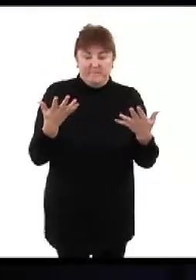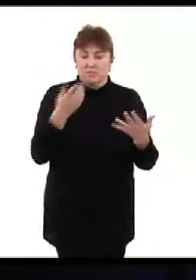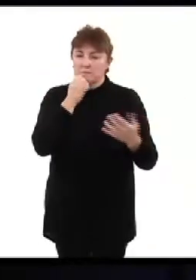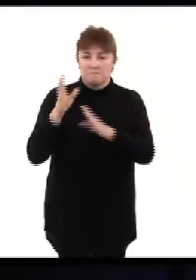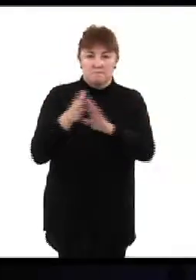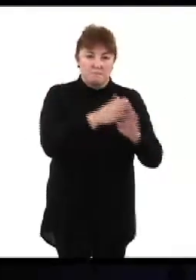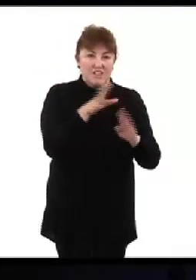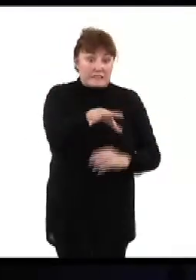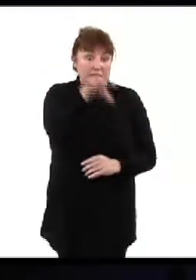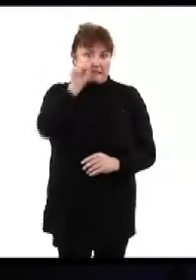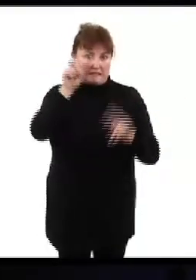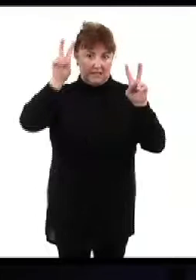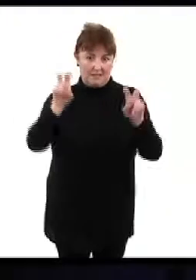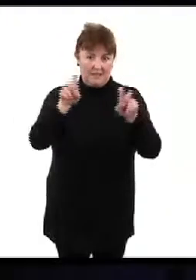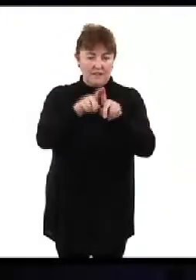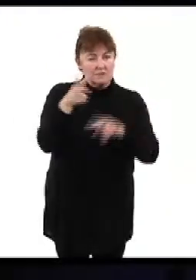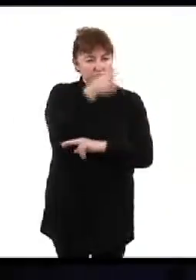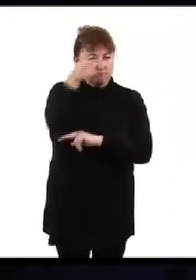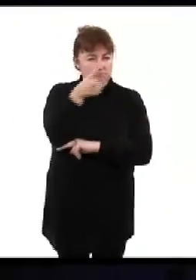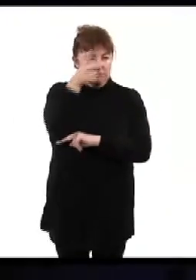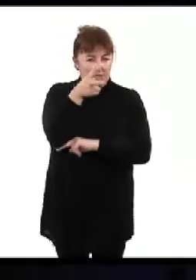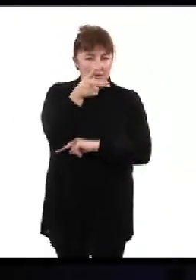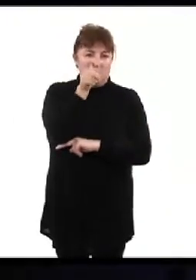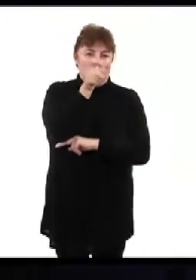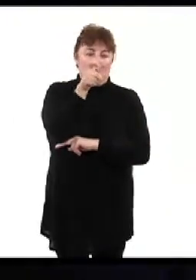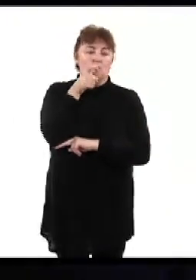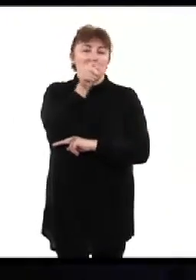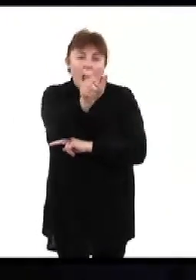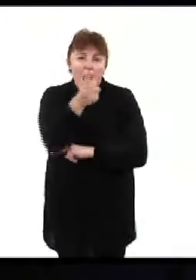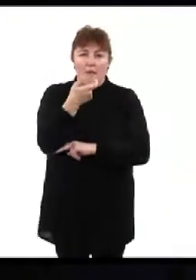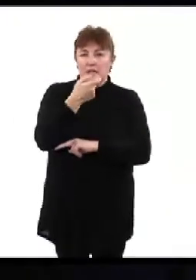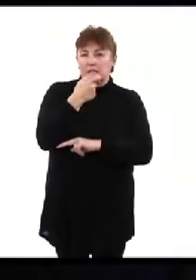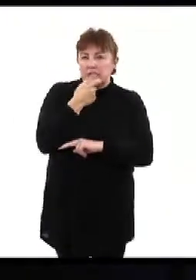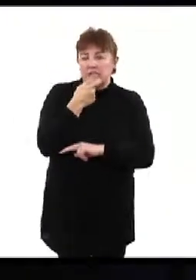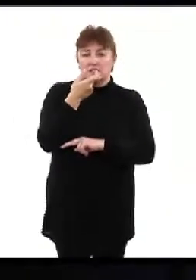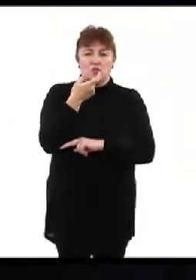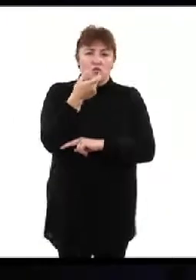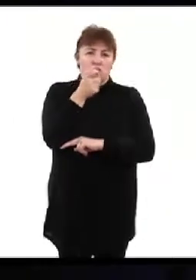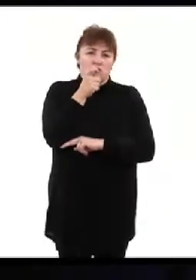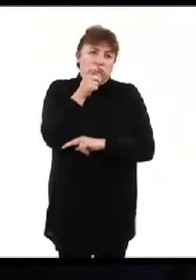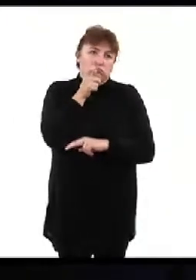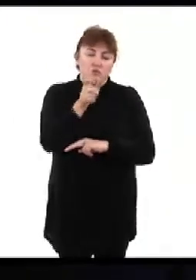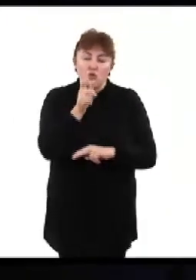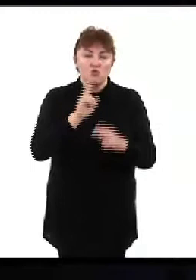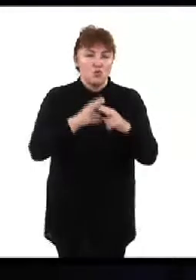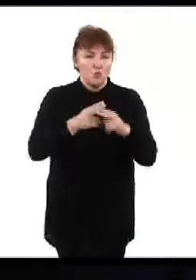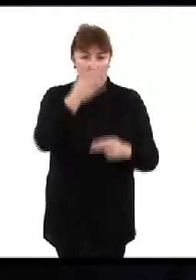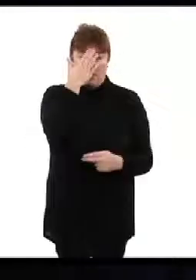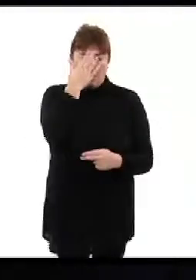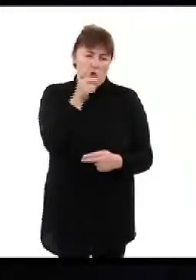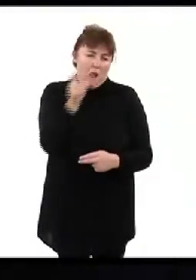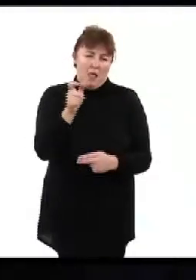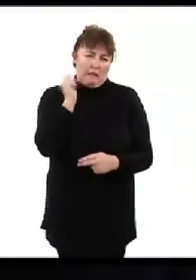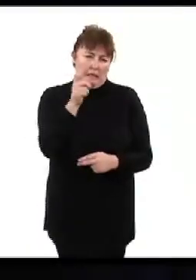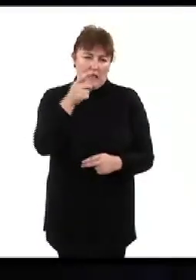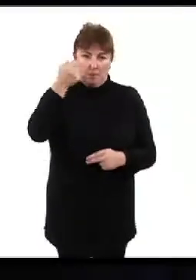study where we gave participants English words, proper names, or low-frequency words, and asked them for